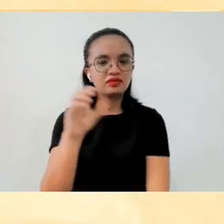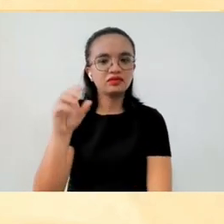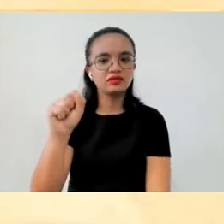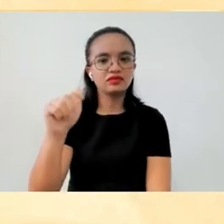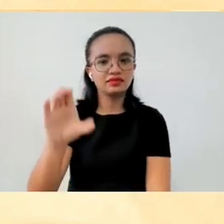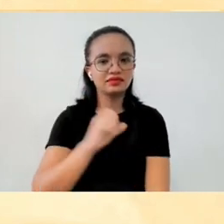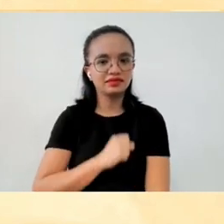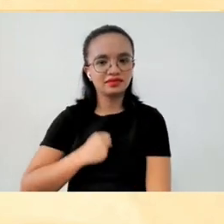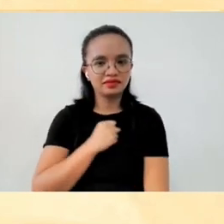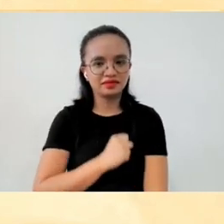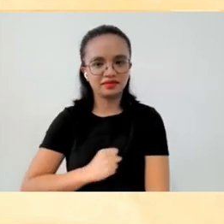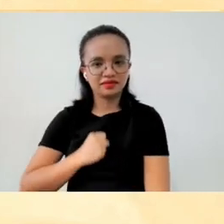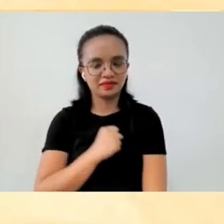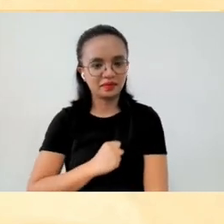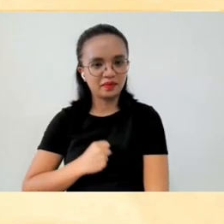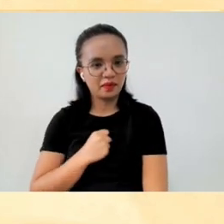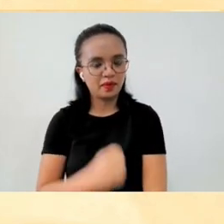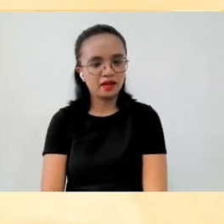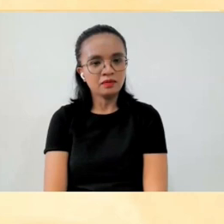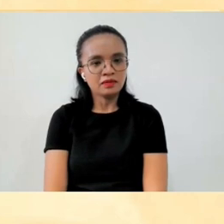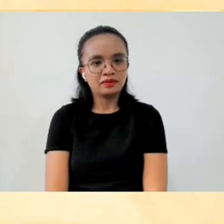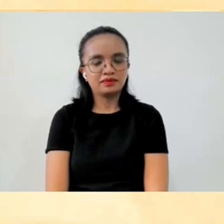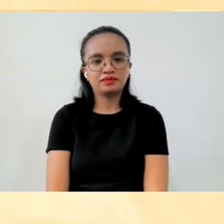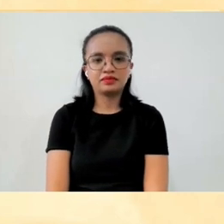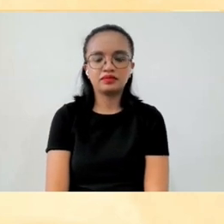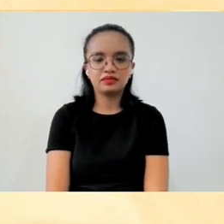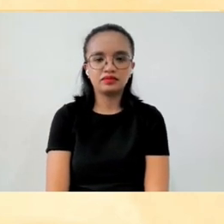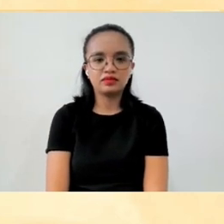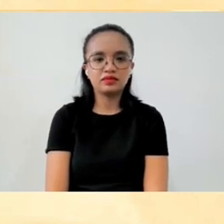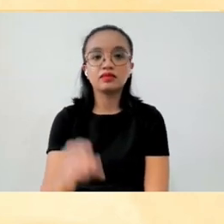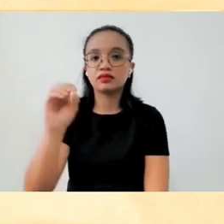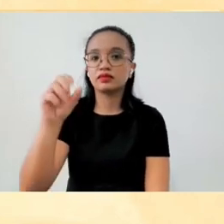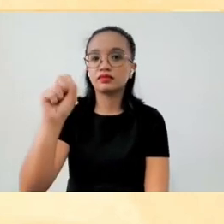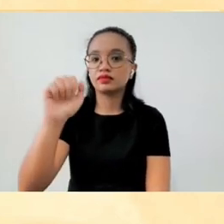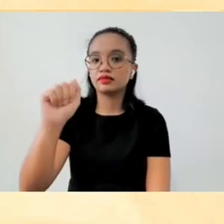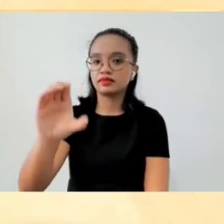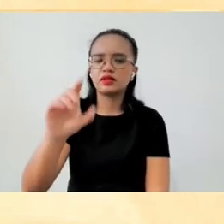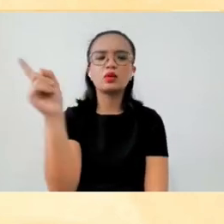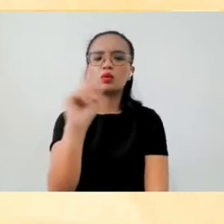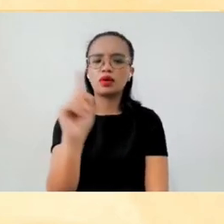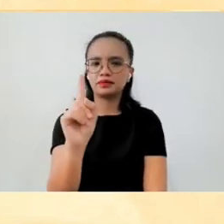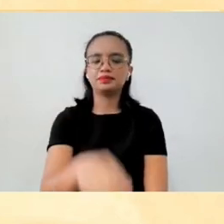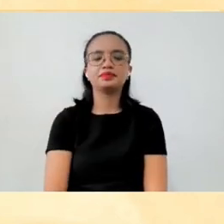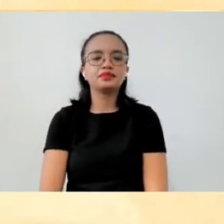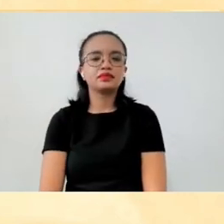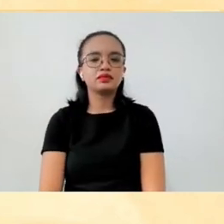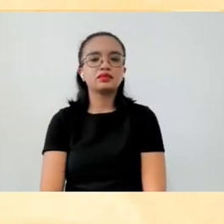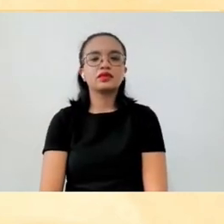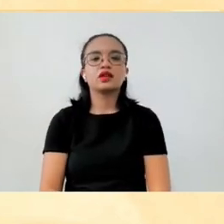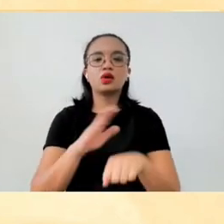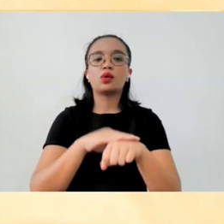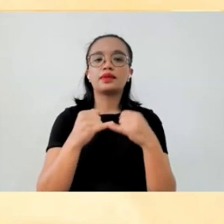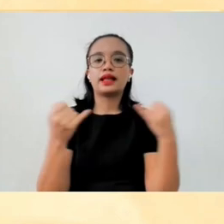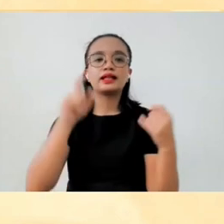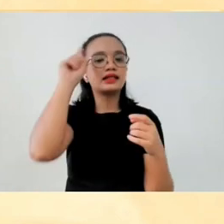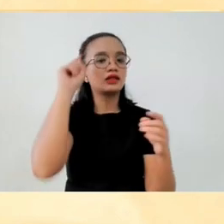Sorry about that. So the OSAIC, what is OSAIC? So online sexual abuse